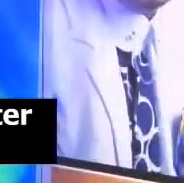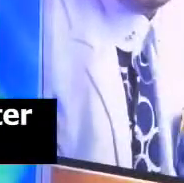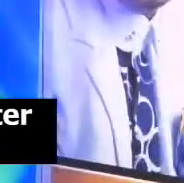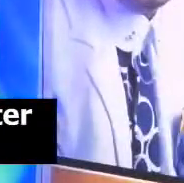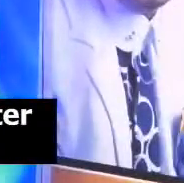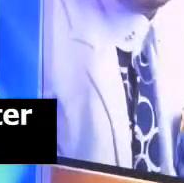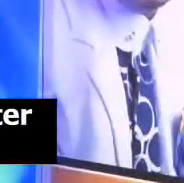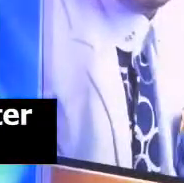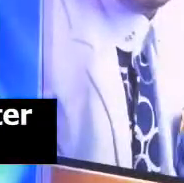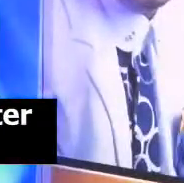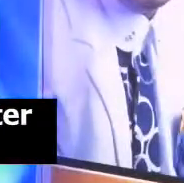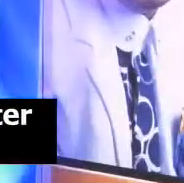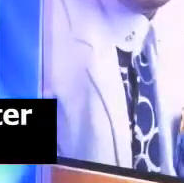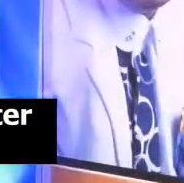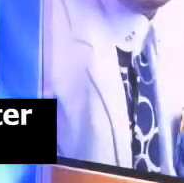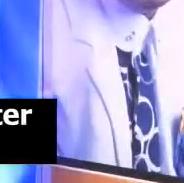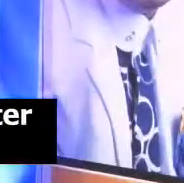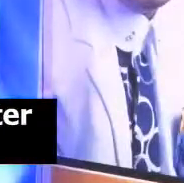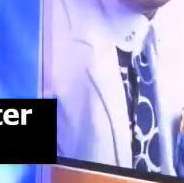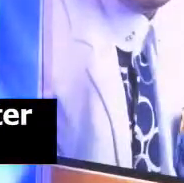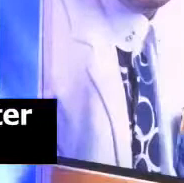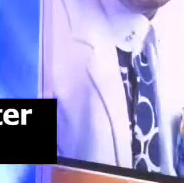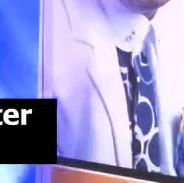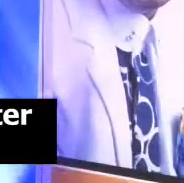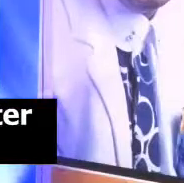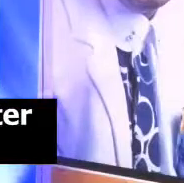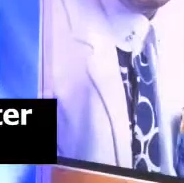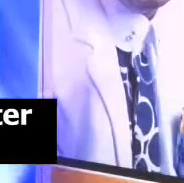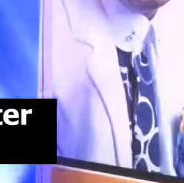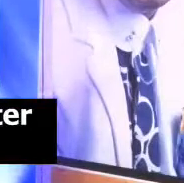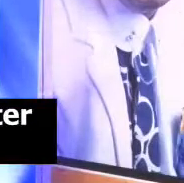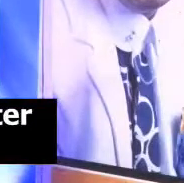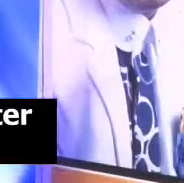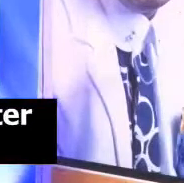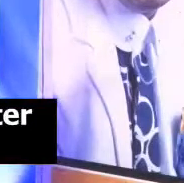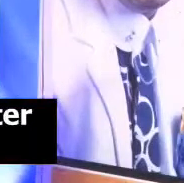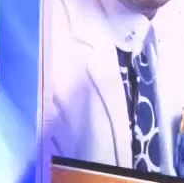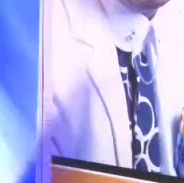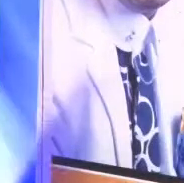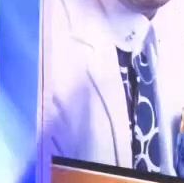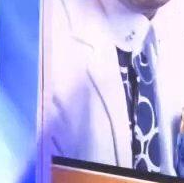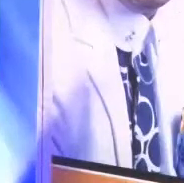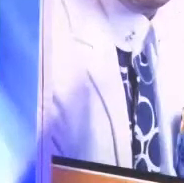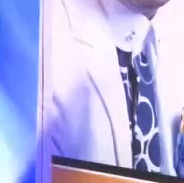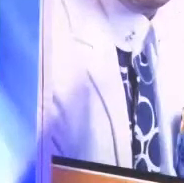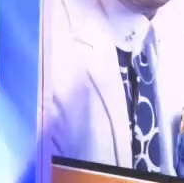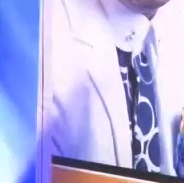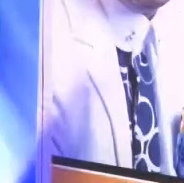Hallelujah.